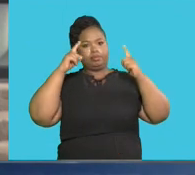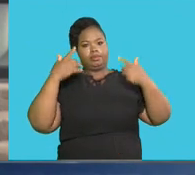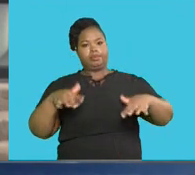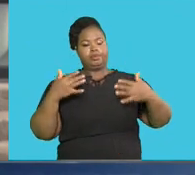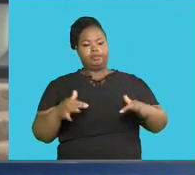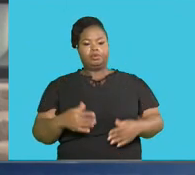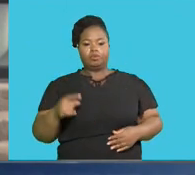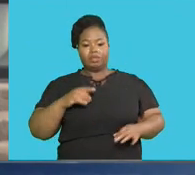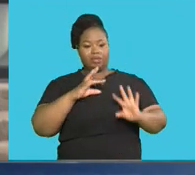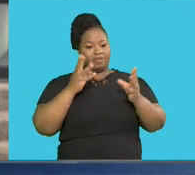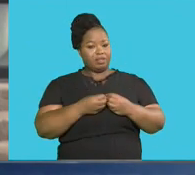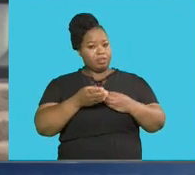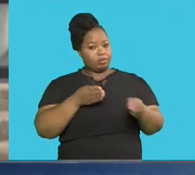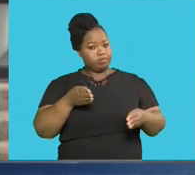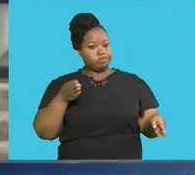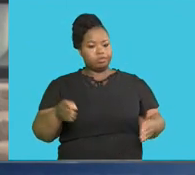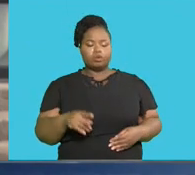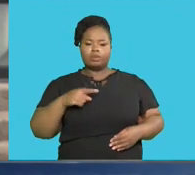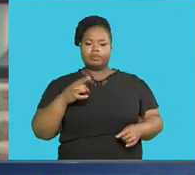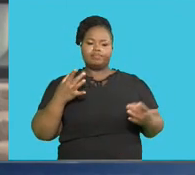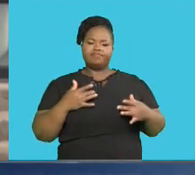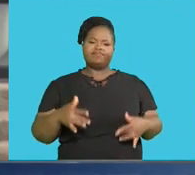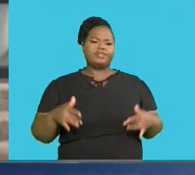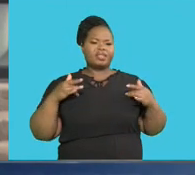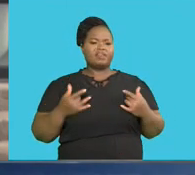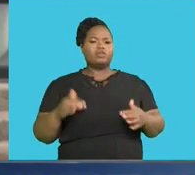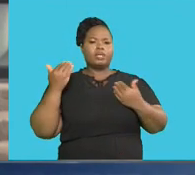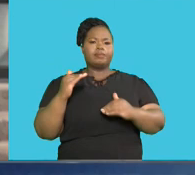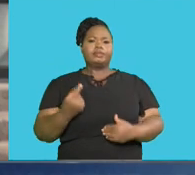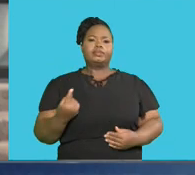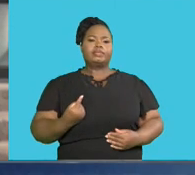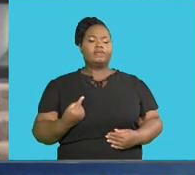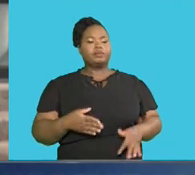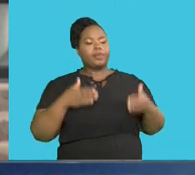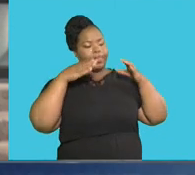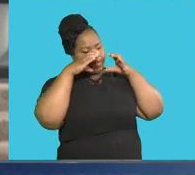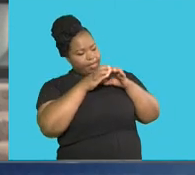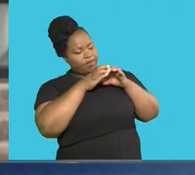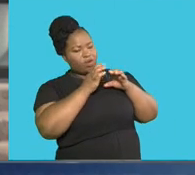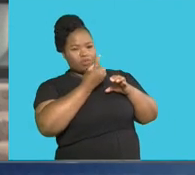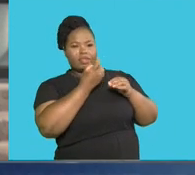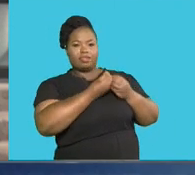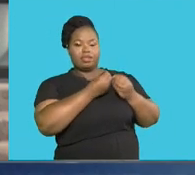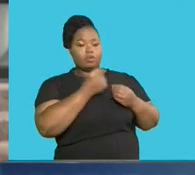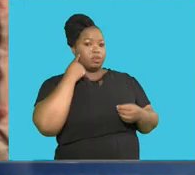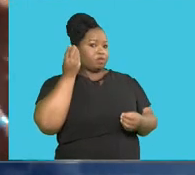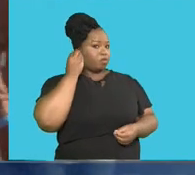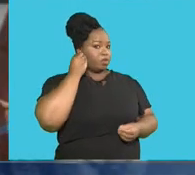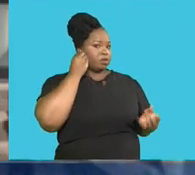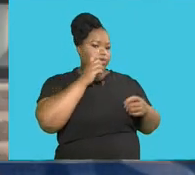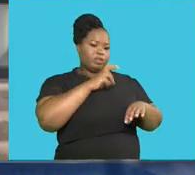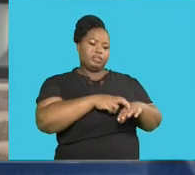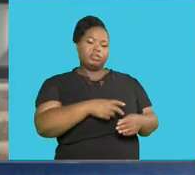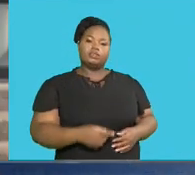eye-opener of what is out there, because sometimes in life we limit ourselves into this little corner and we think that we're getting all the information we